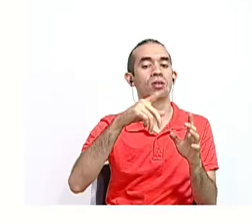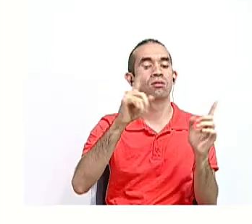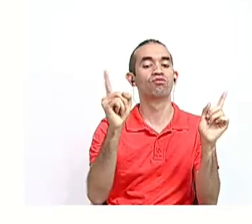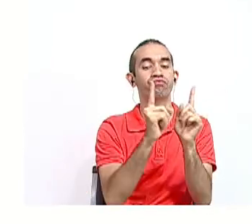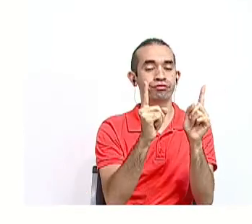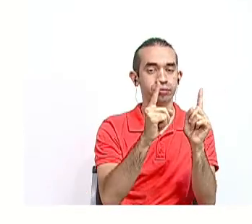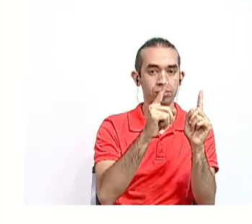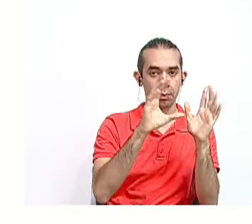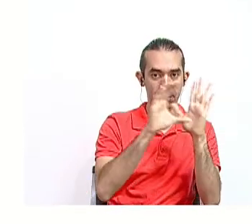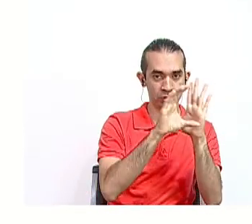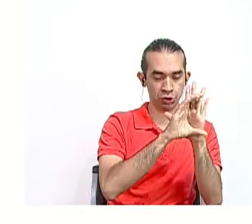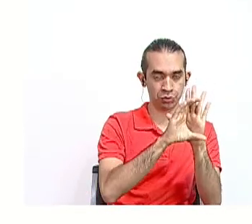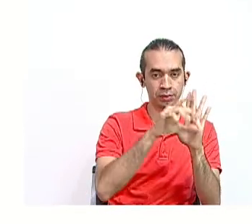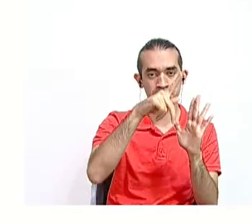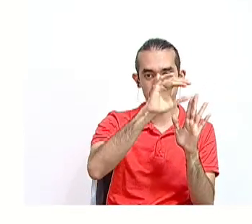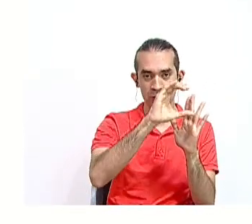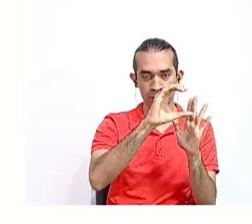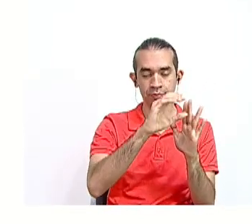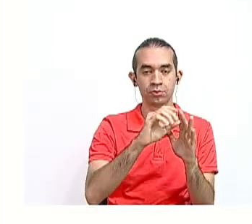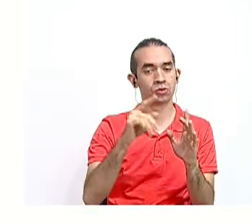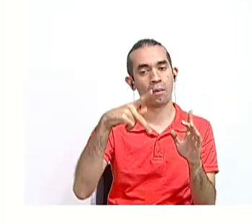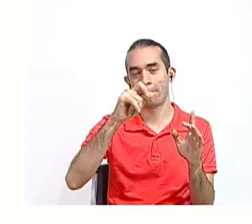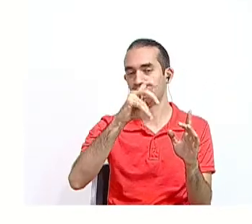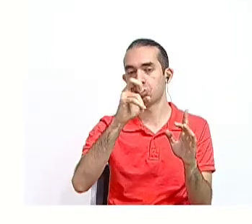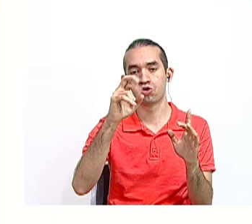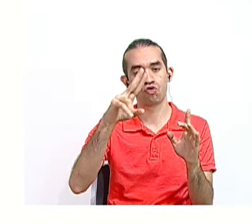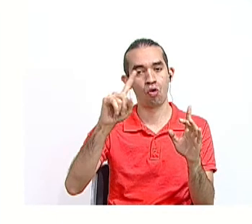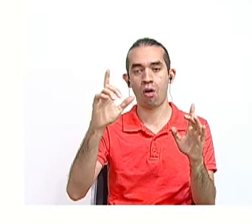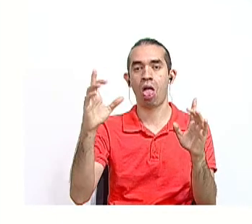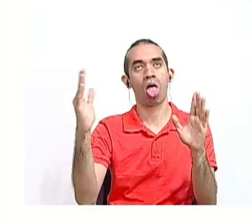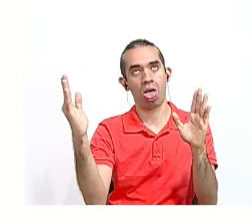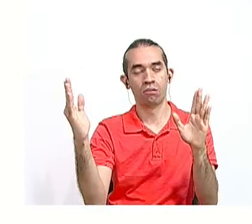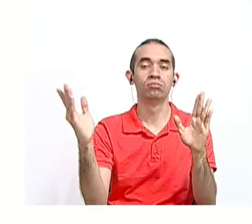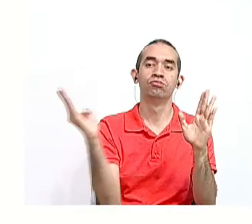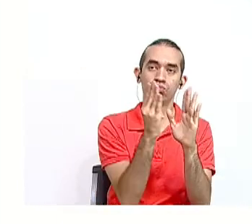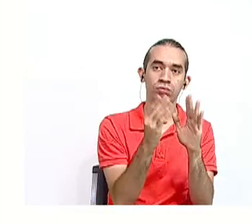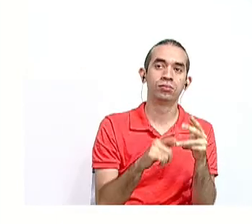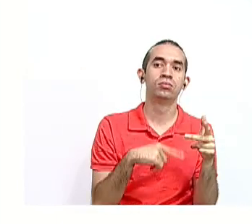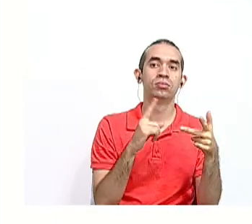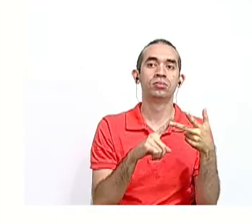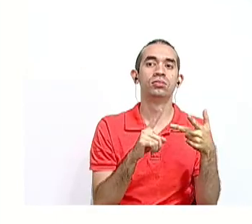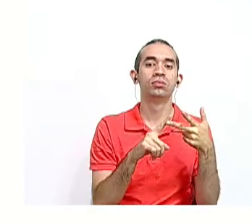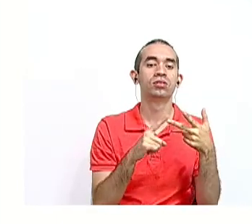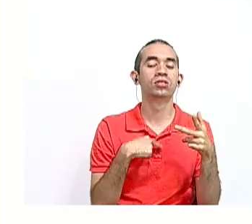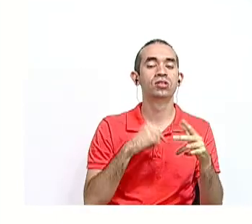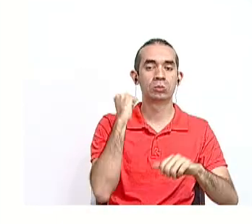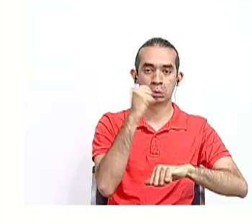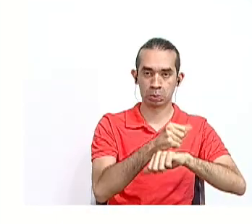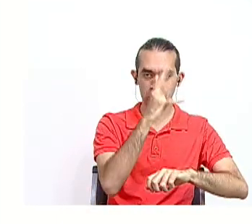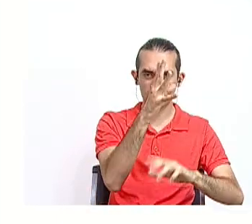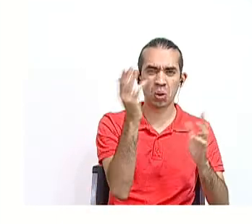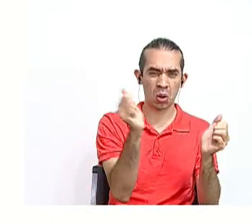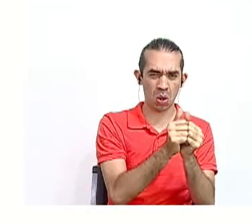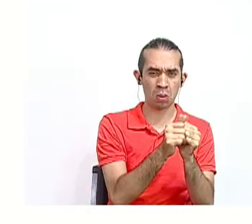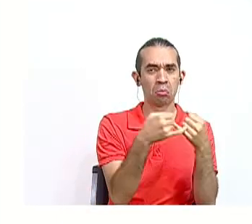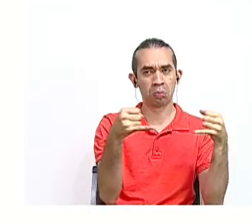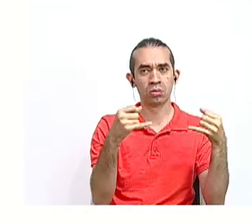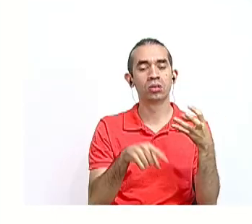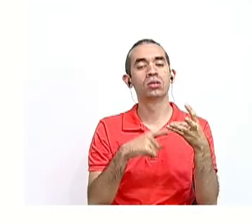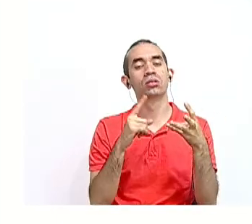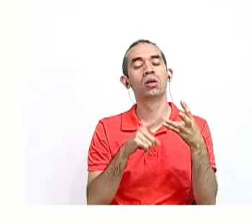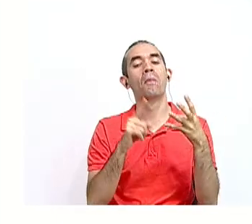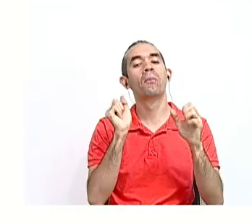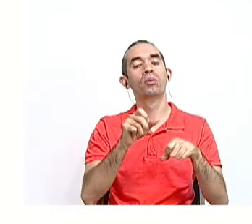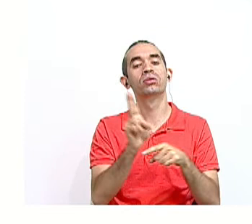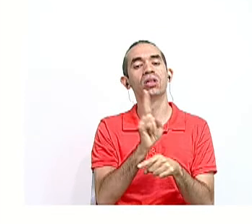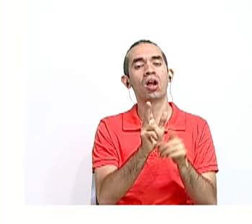abbreviation. I created it with, and you can use it in for the places where I can use it. And as a closing, we can have